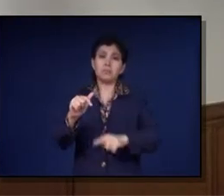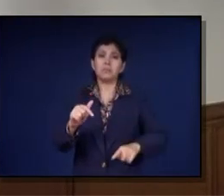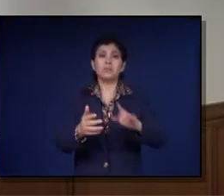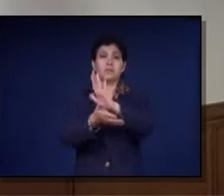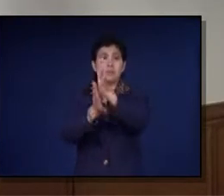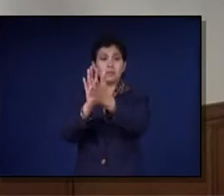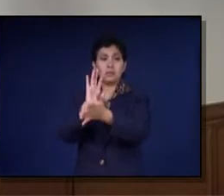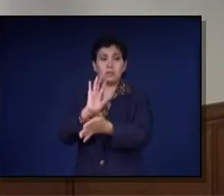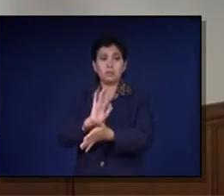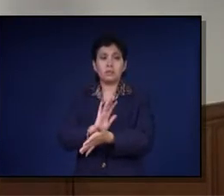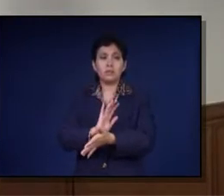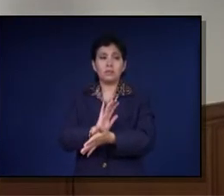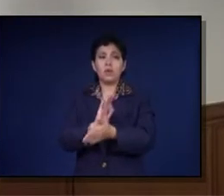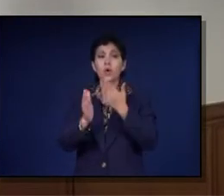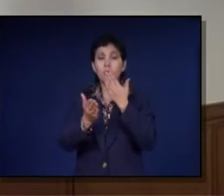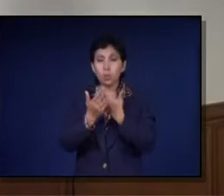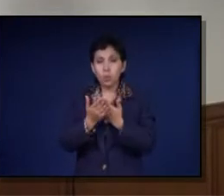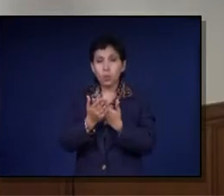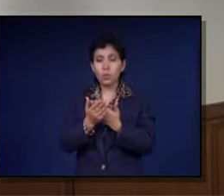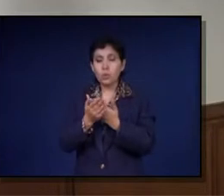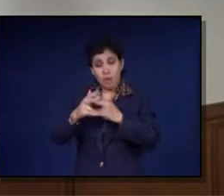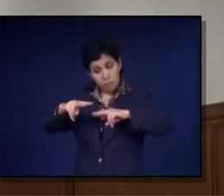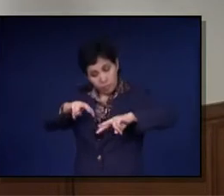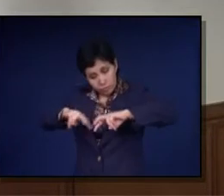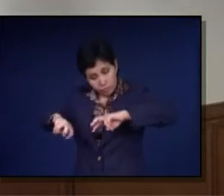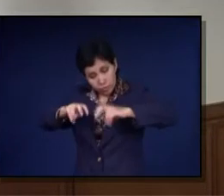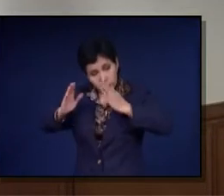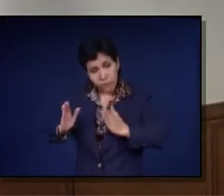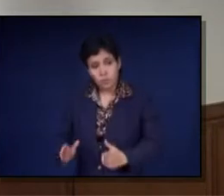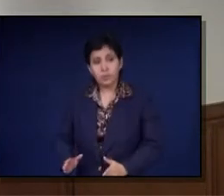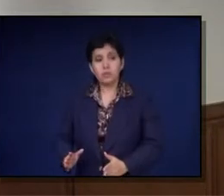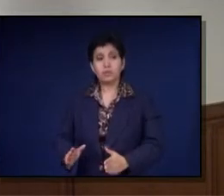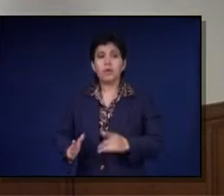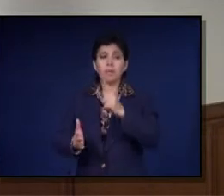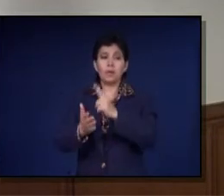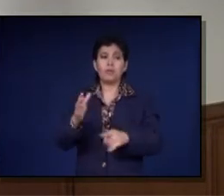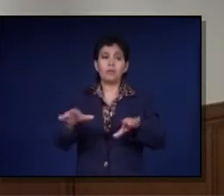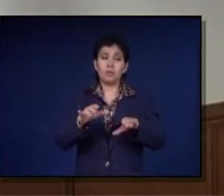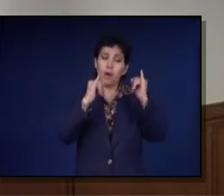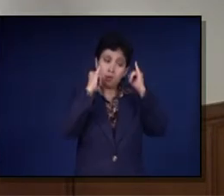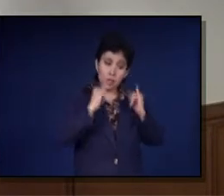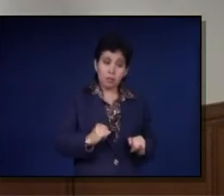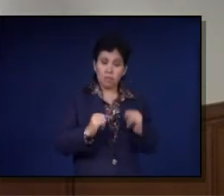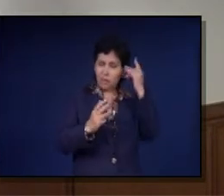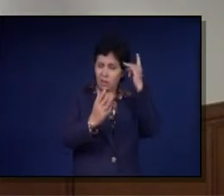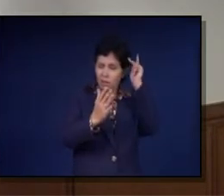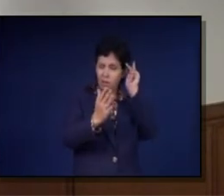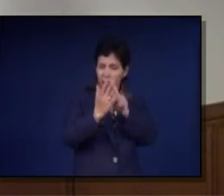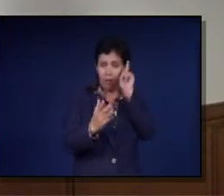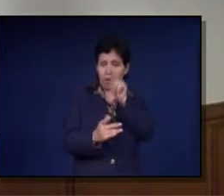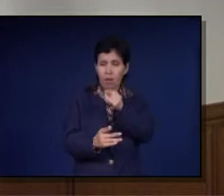you want to become a good researcher, what you need to do is to identify what makes them